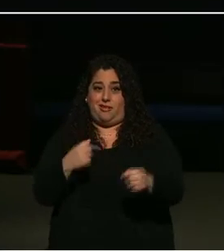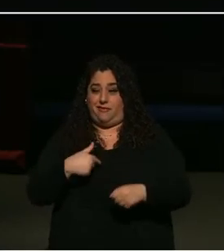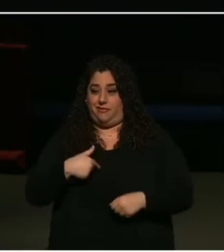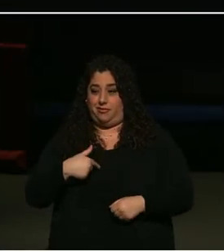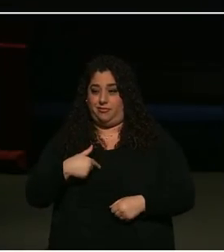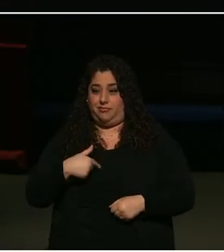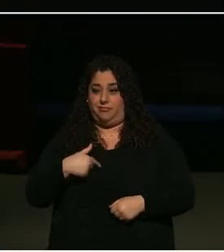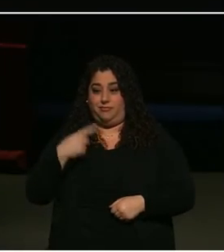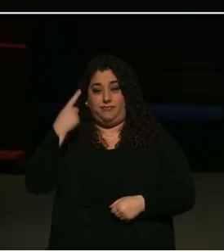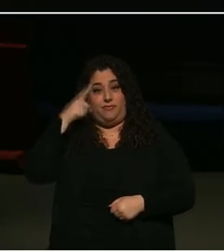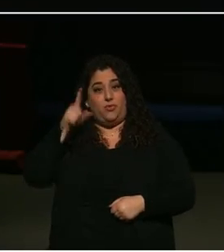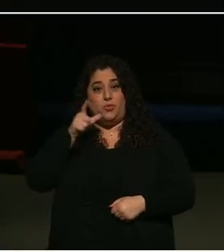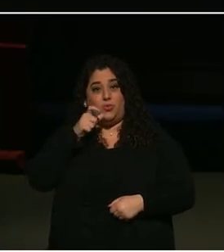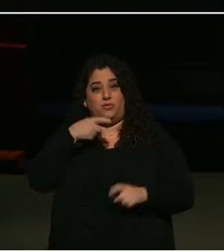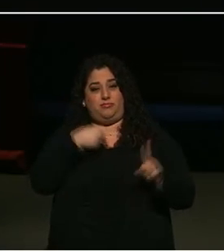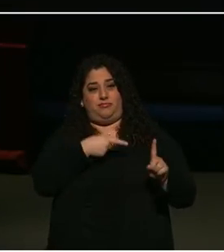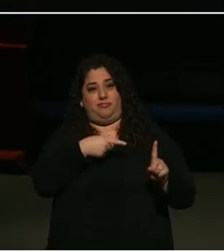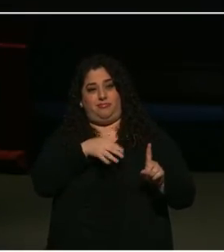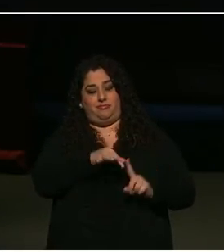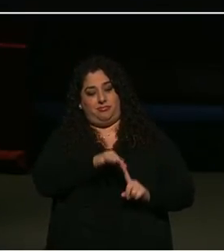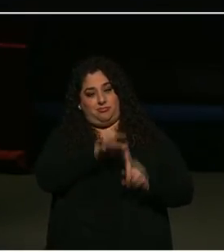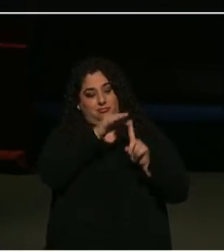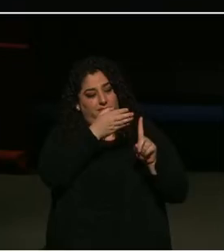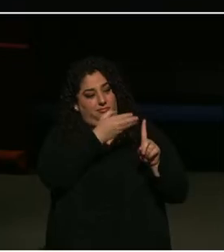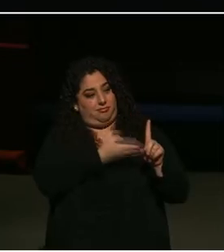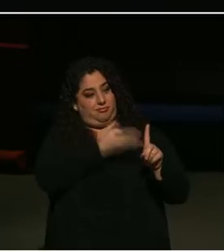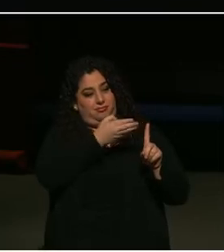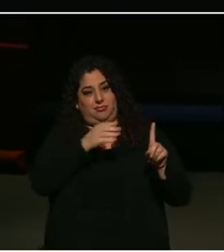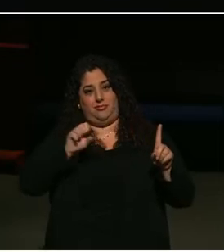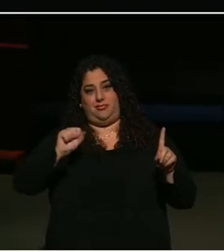special. Someone special to my heart.